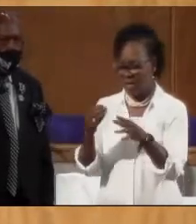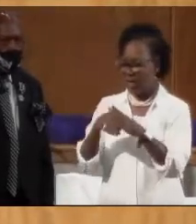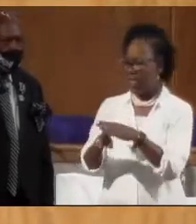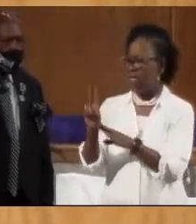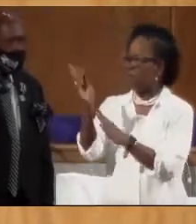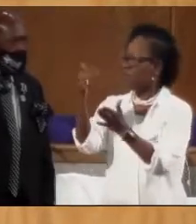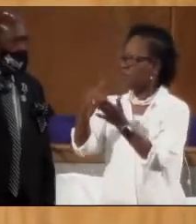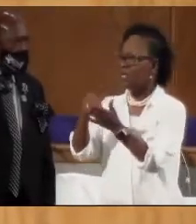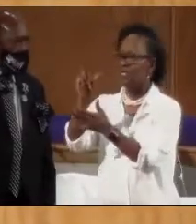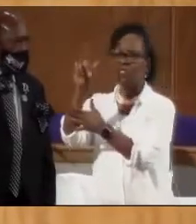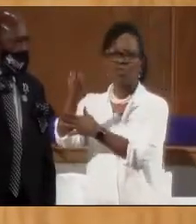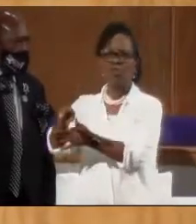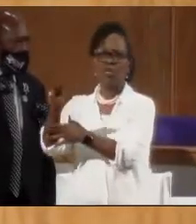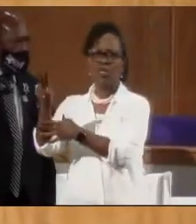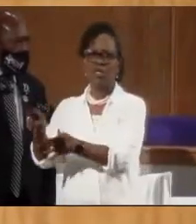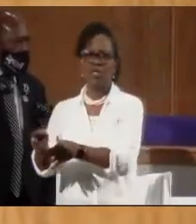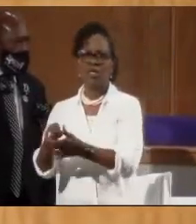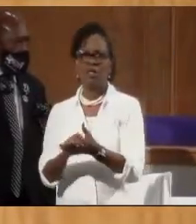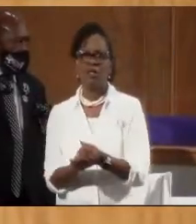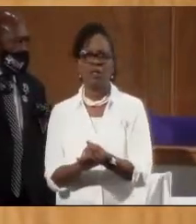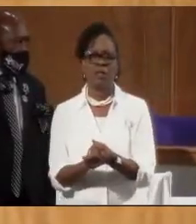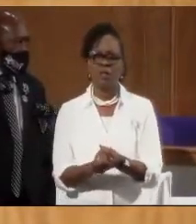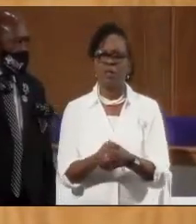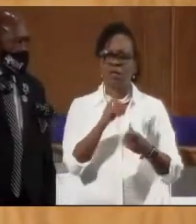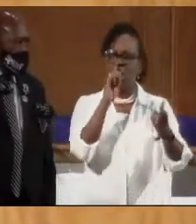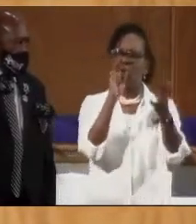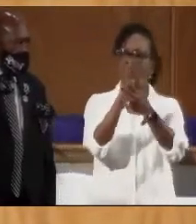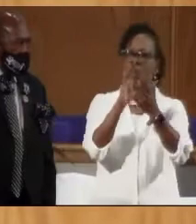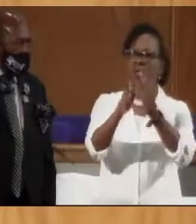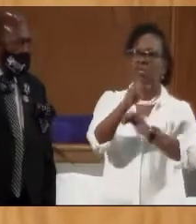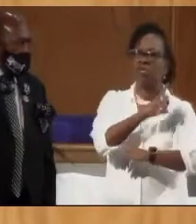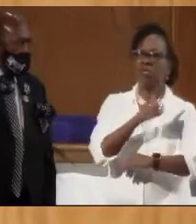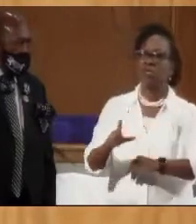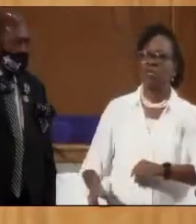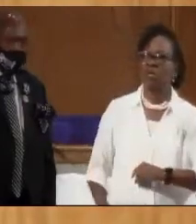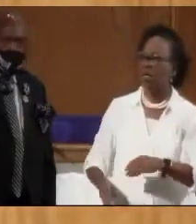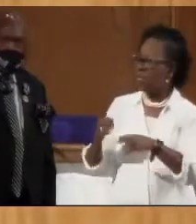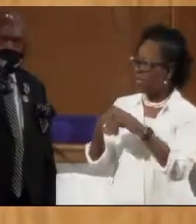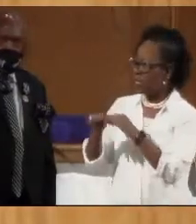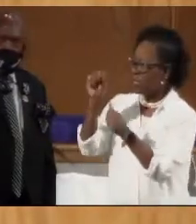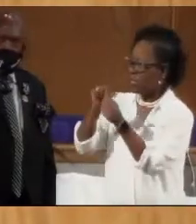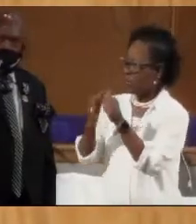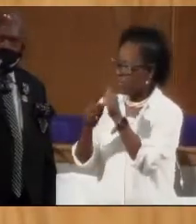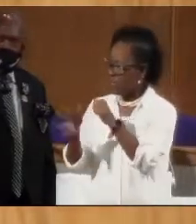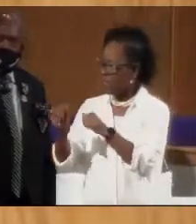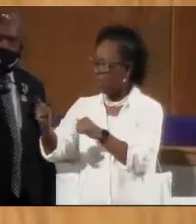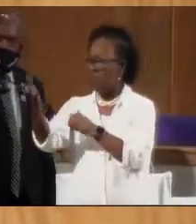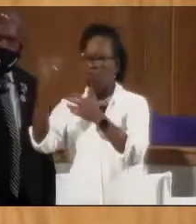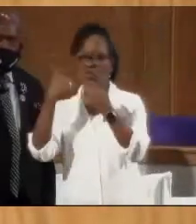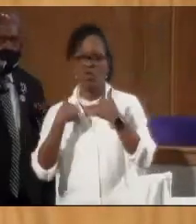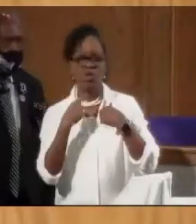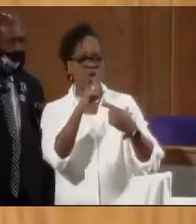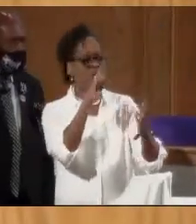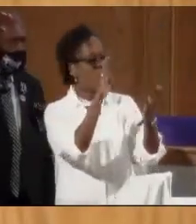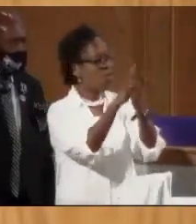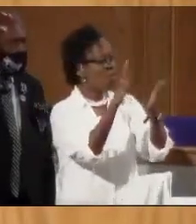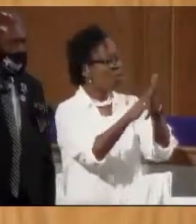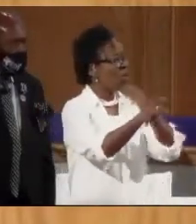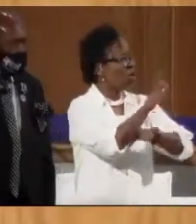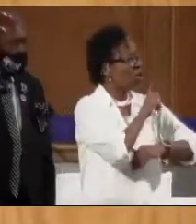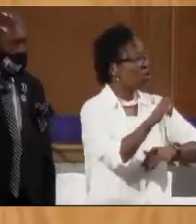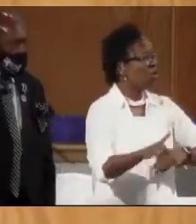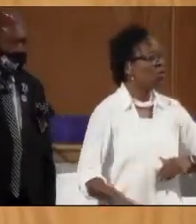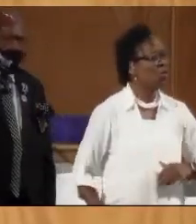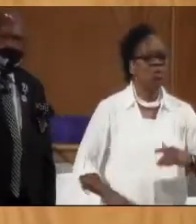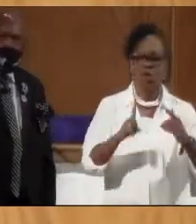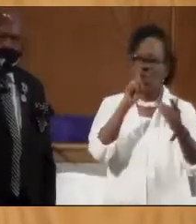2022, you ought to praise the Lord with everything you have. Praise Him